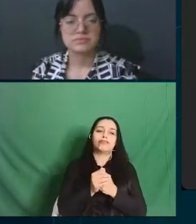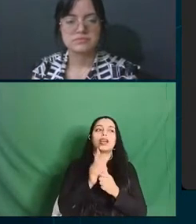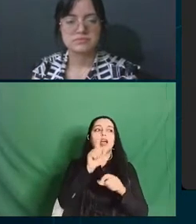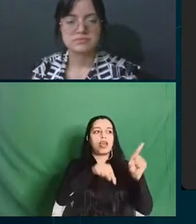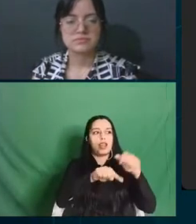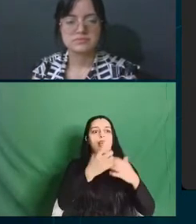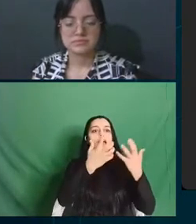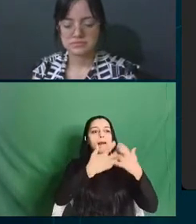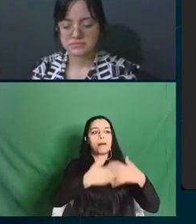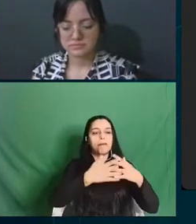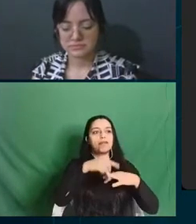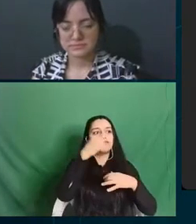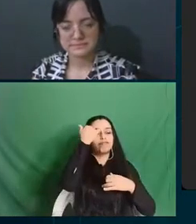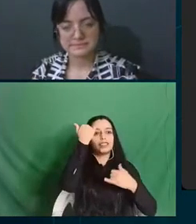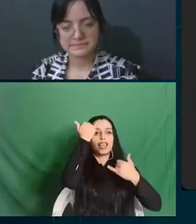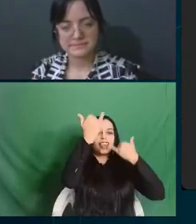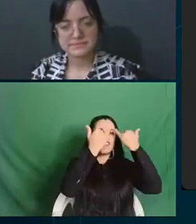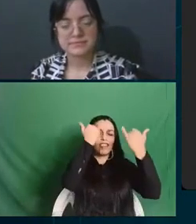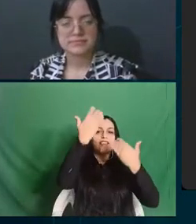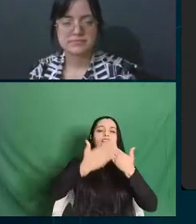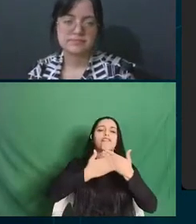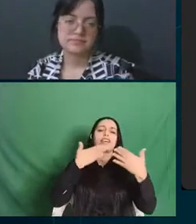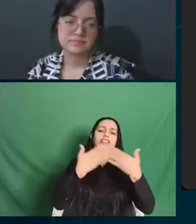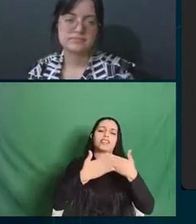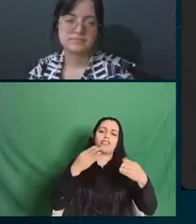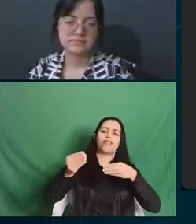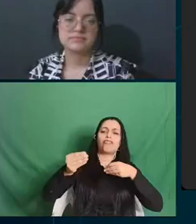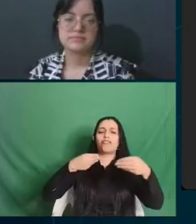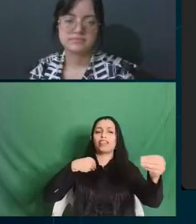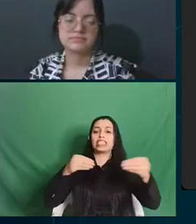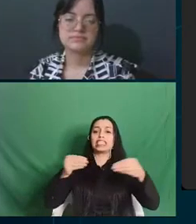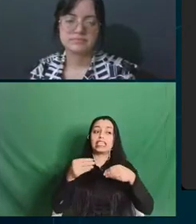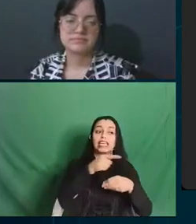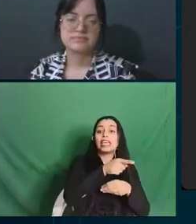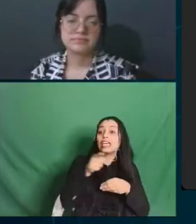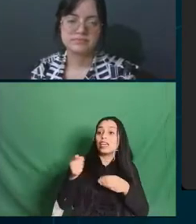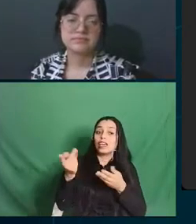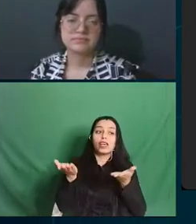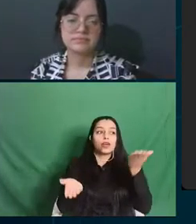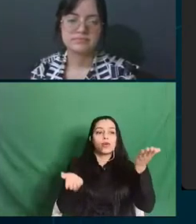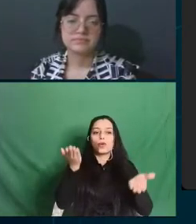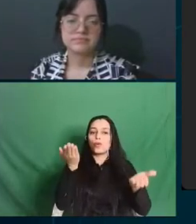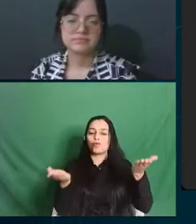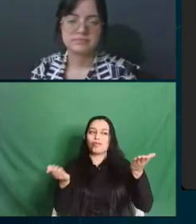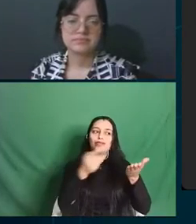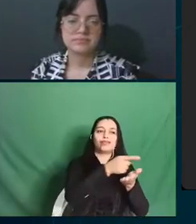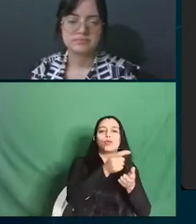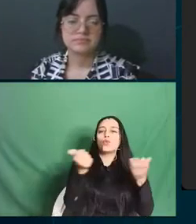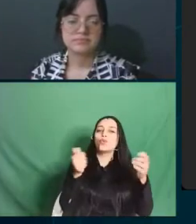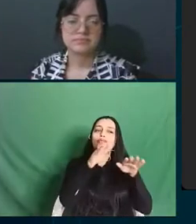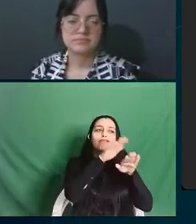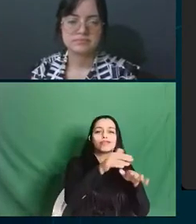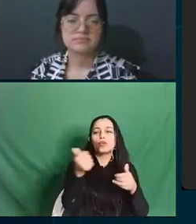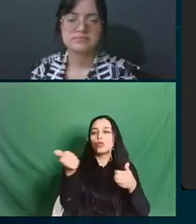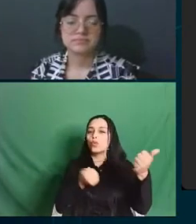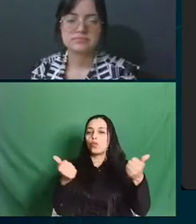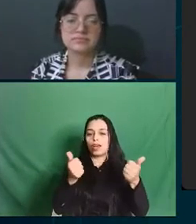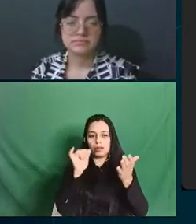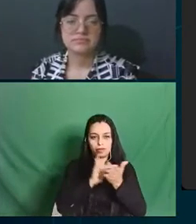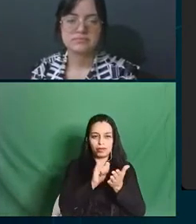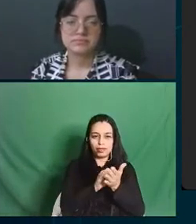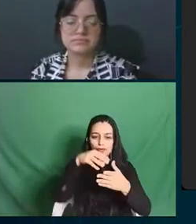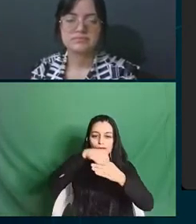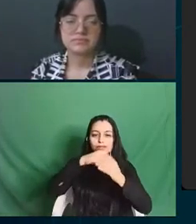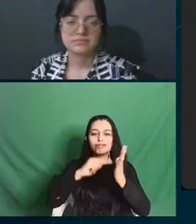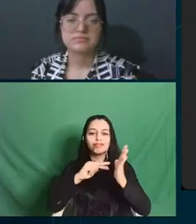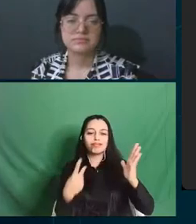you. But once those infrastructure investments are made, and I'm not familiar with the ones that have been made in South America, but here